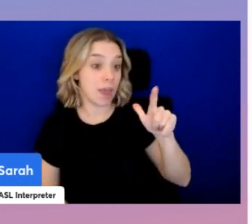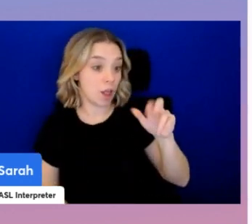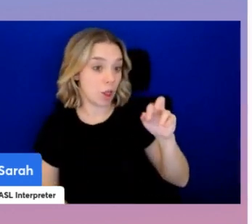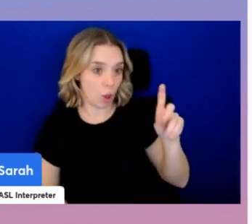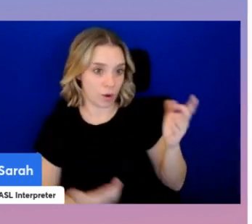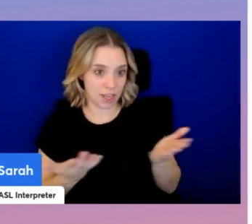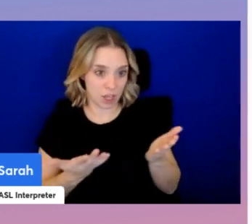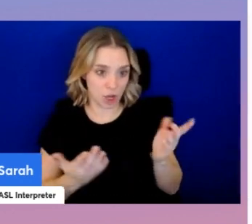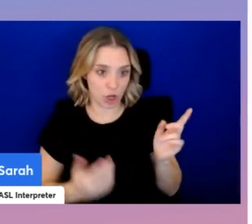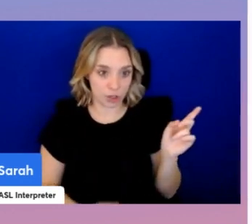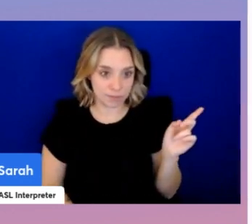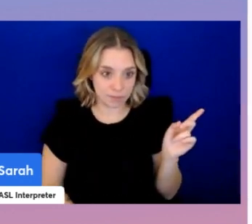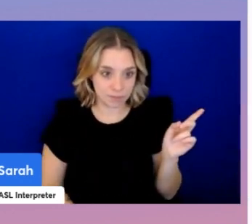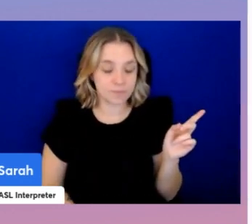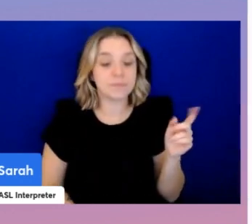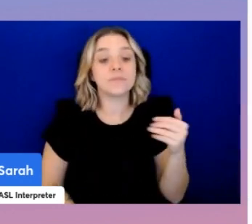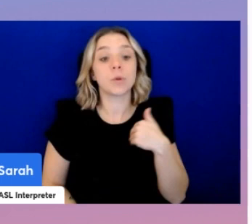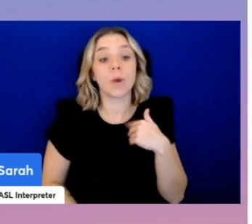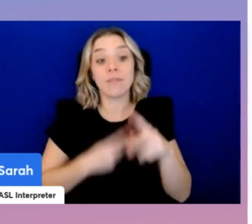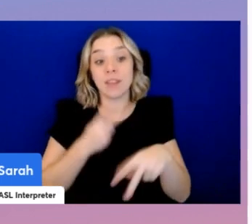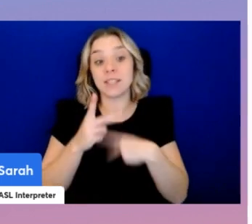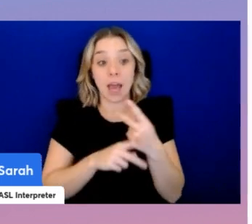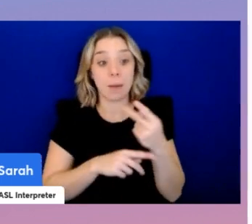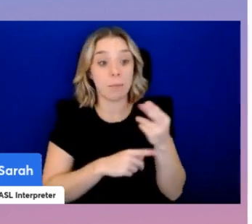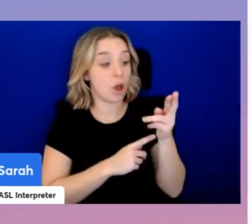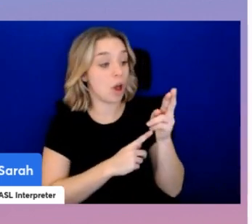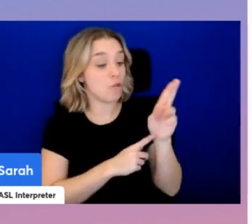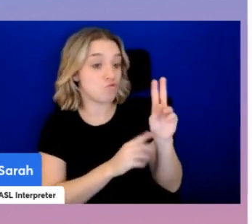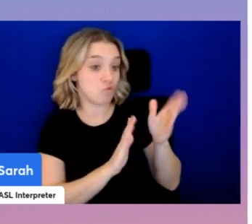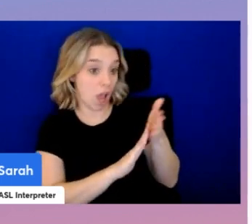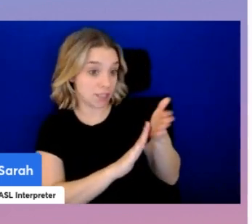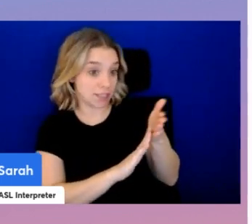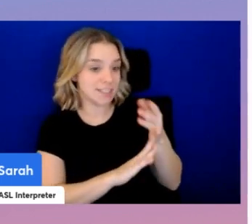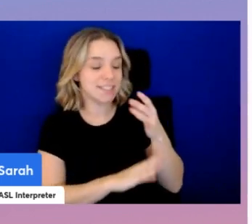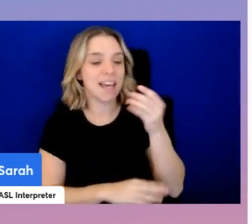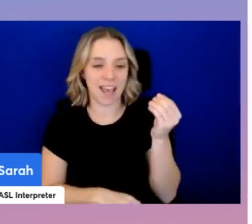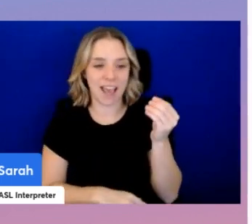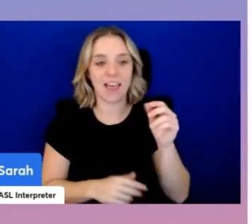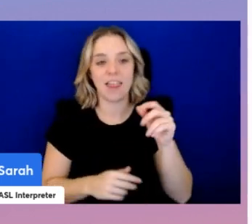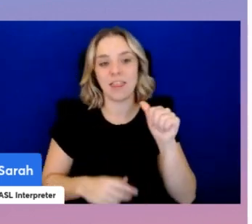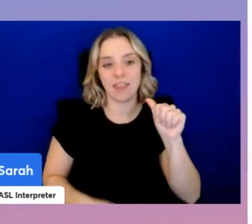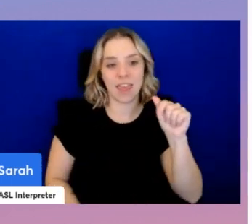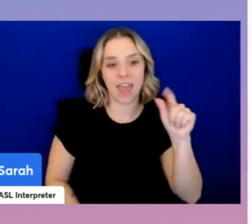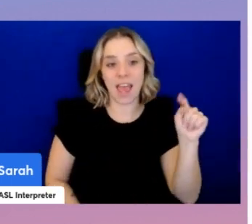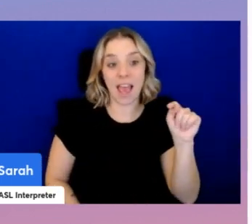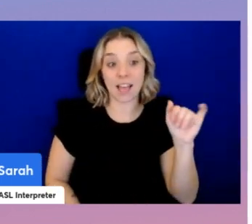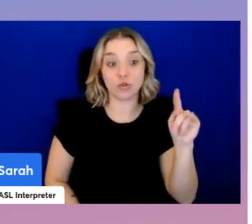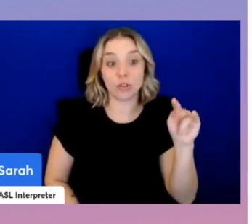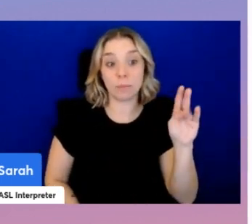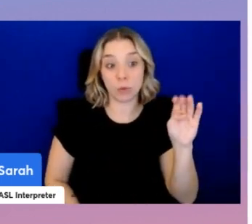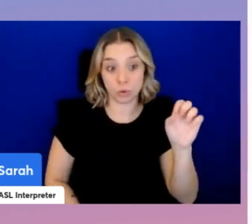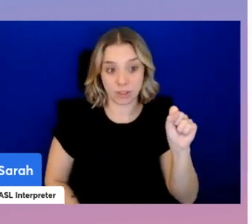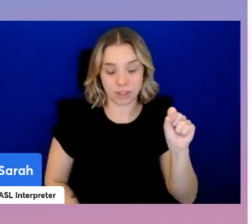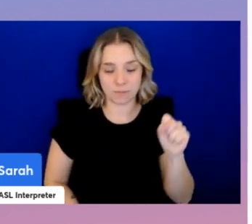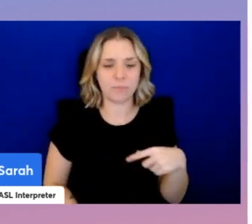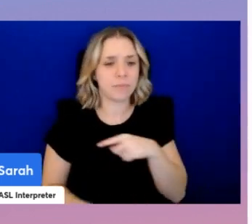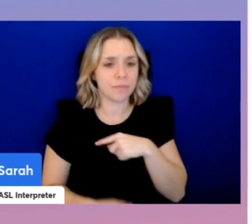We have the type of runs, and we have these attributes. We are setting is destroy to false, because this is not a